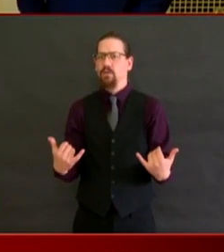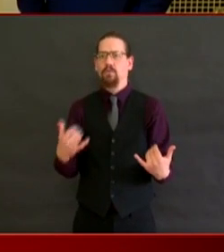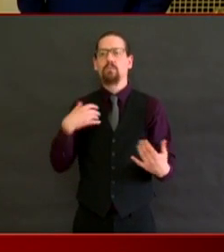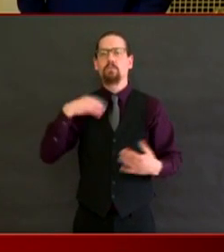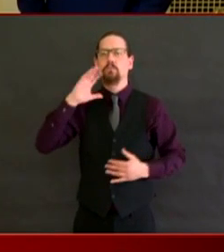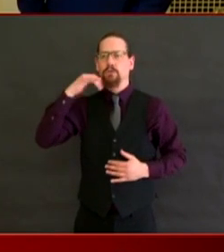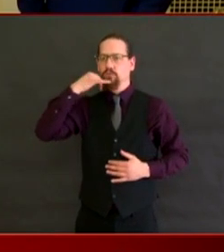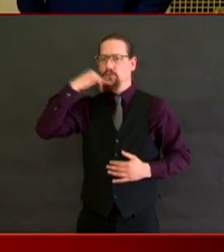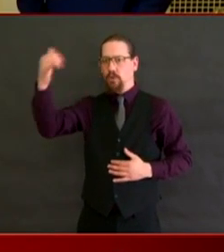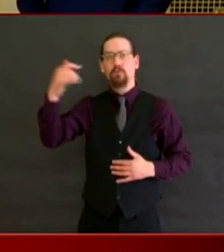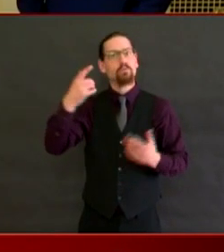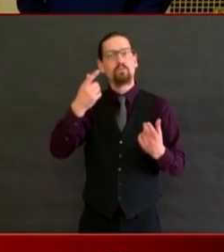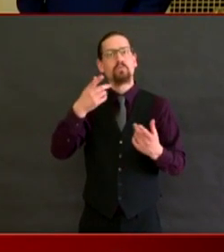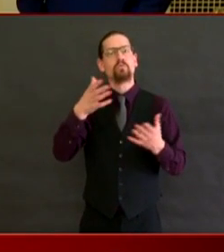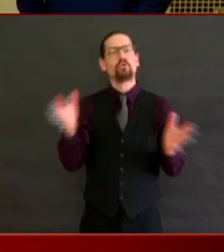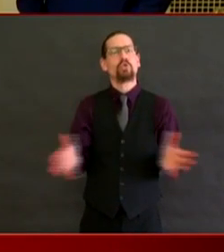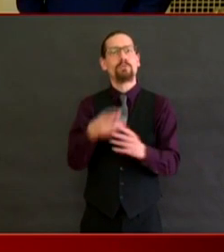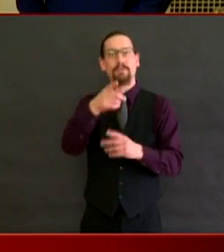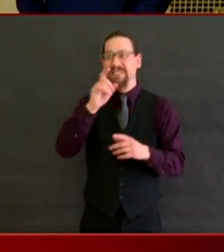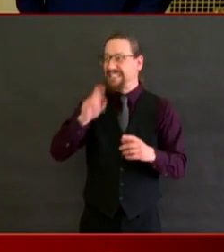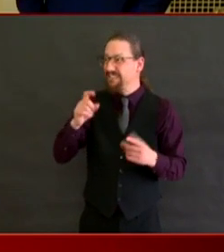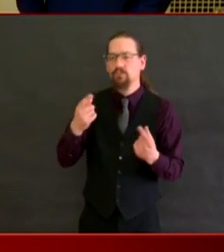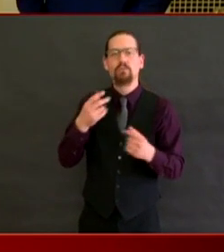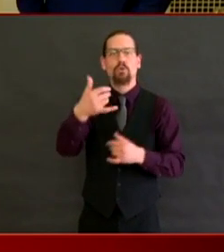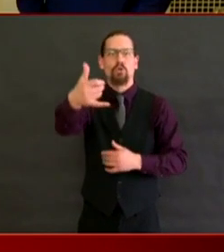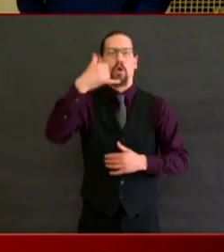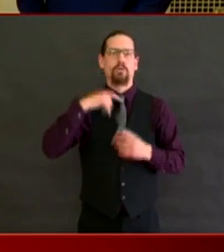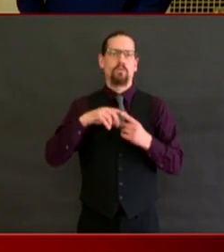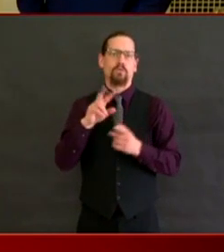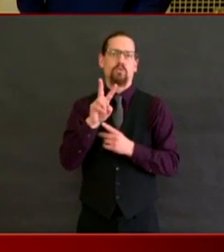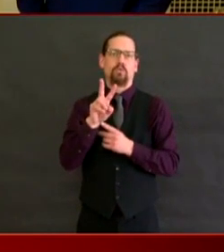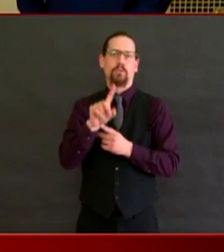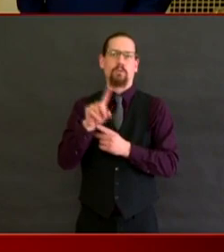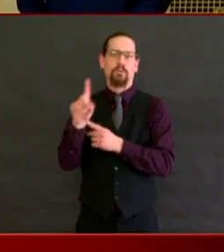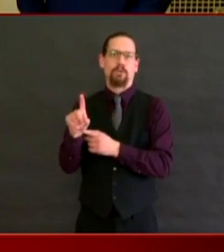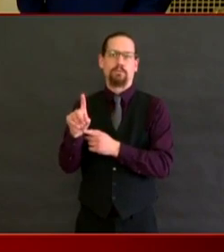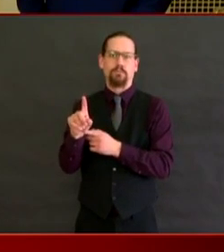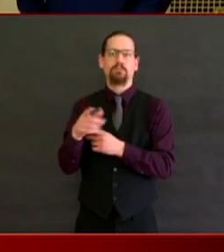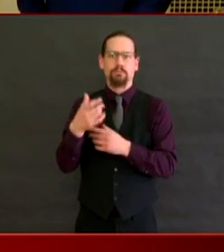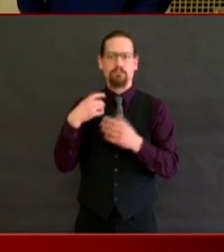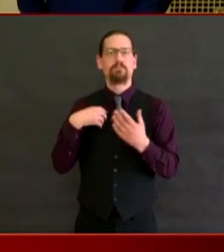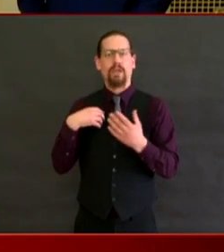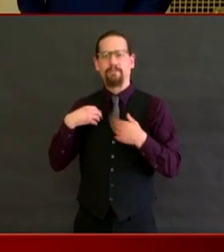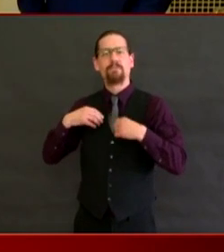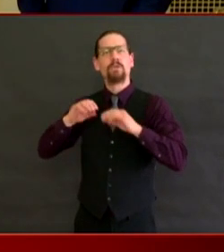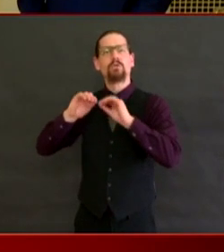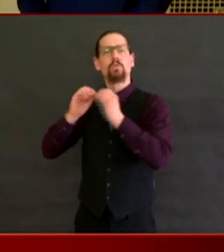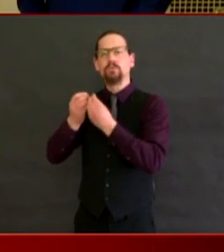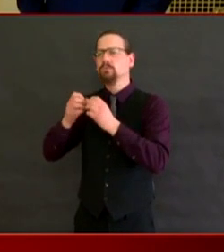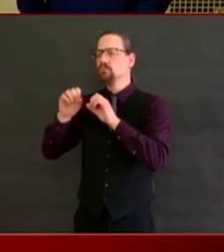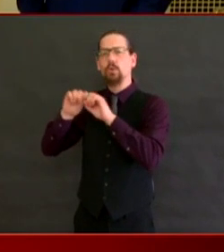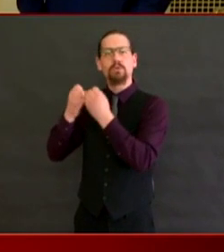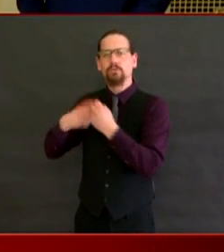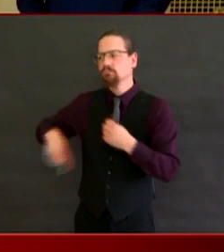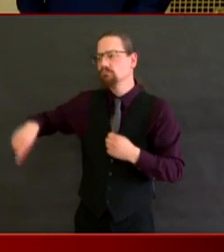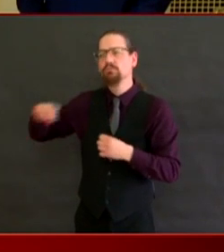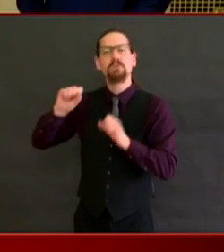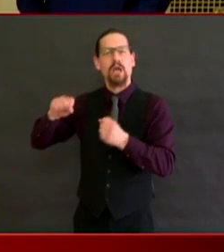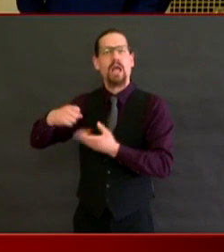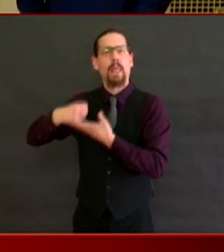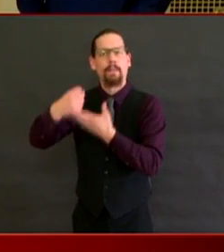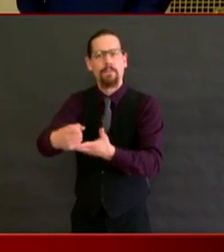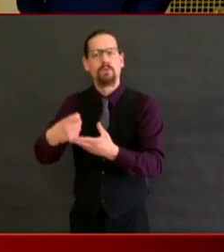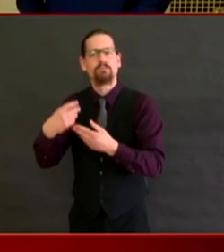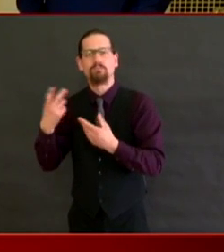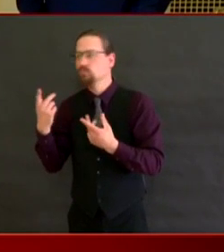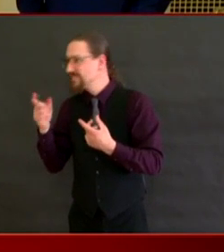service agencies are providing rides. You can call your local legislator. I know a lot of the local legislators have said to me